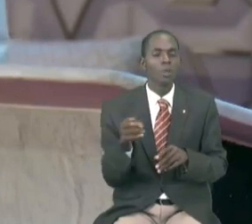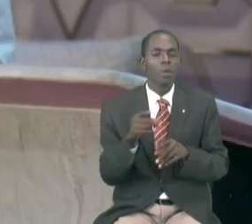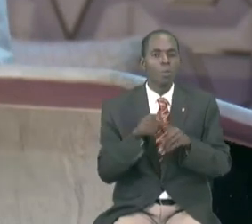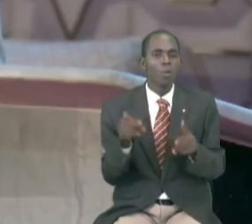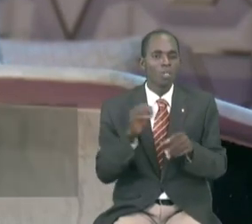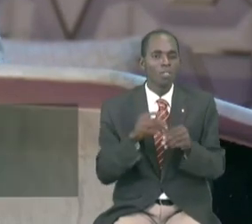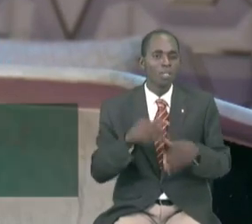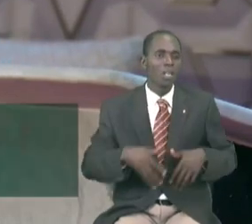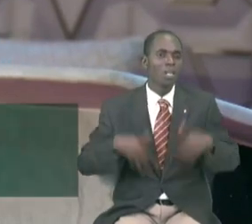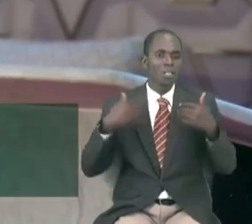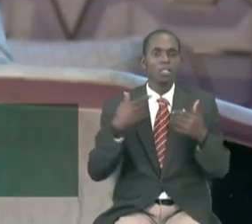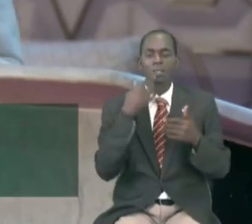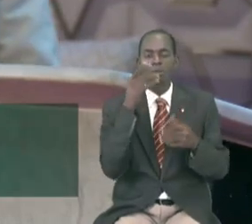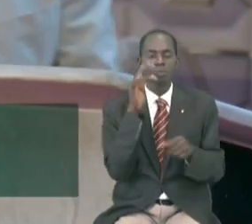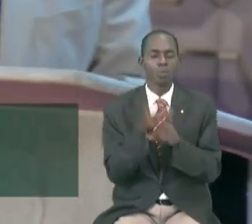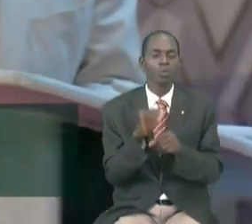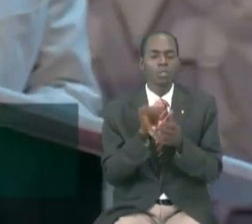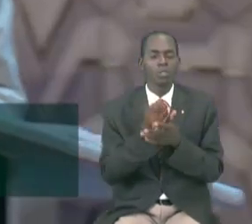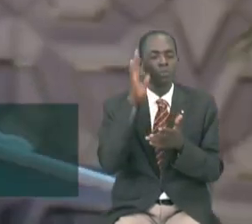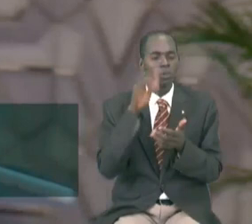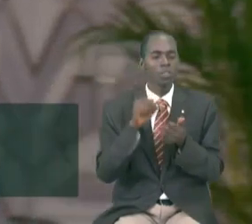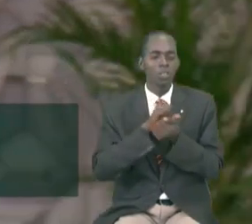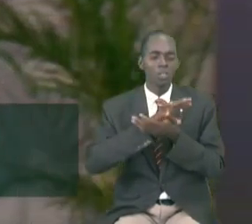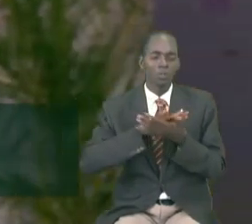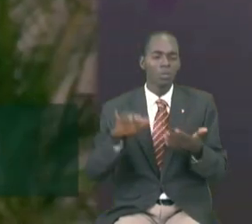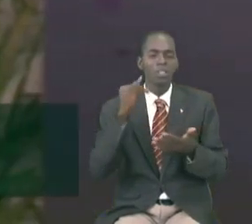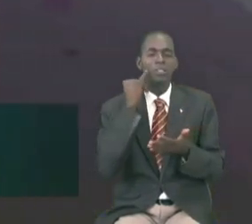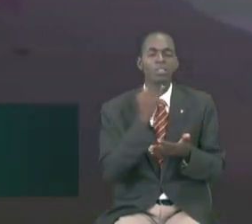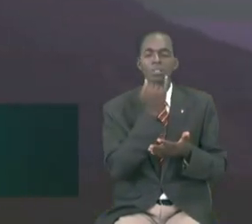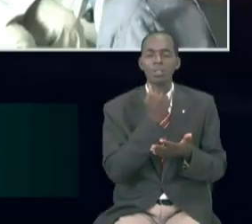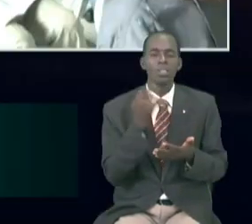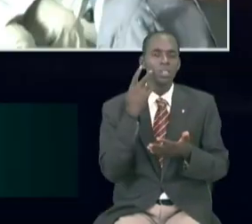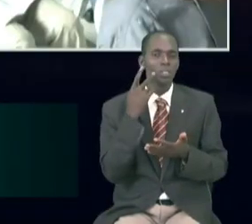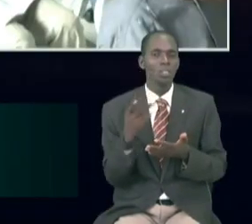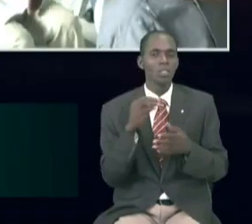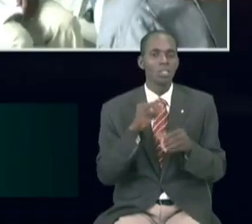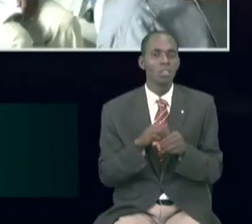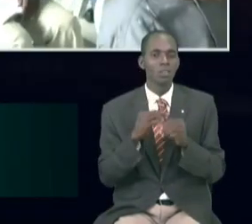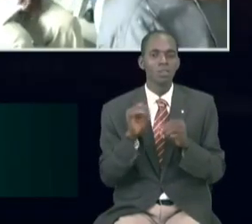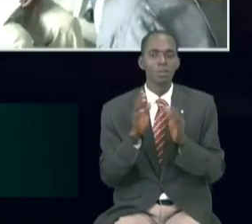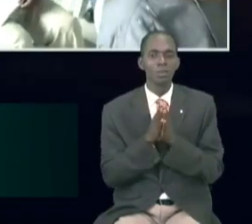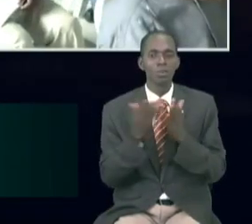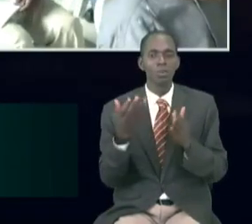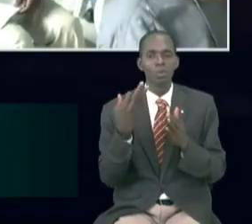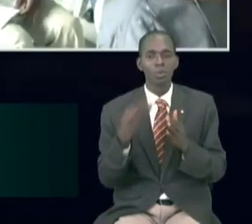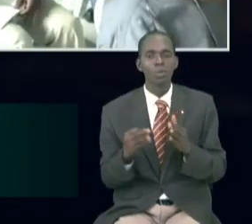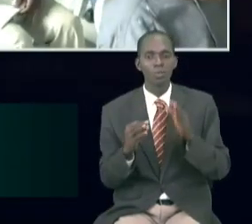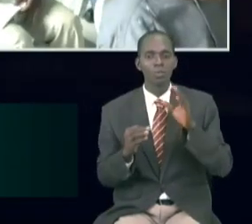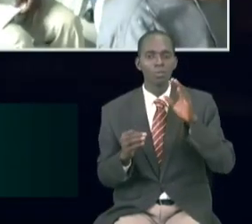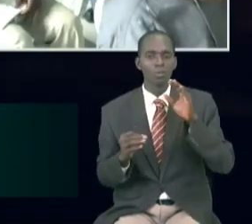an unsatisfied person. In Jonah chapter 4, and we're reading from verse 5, so